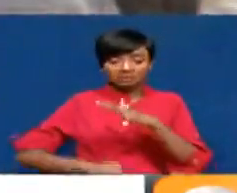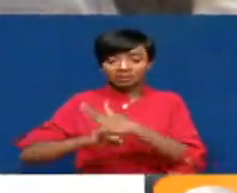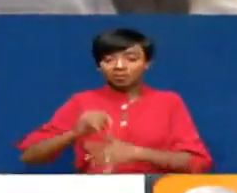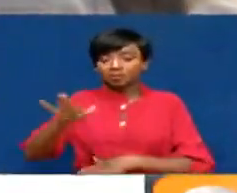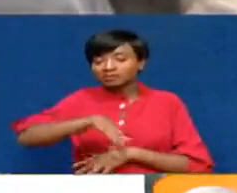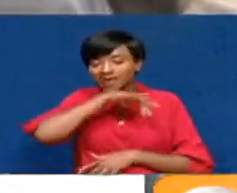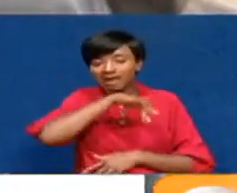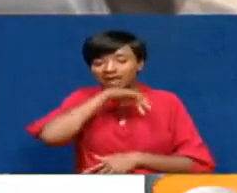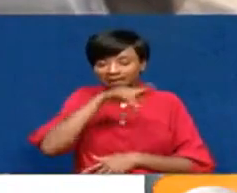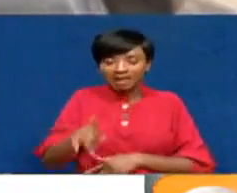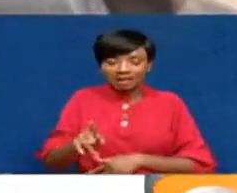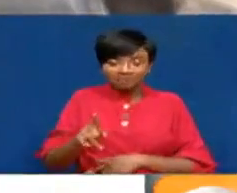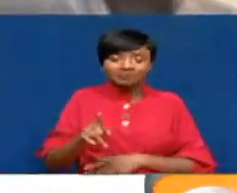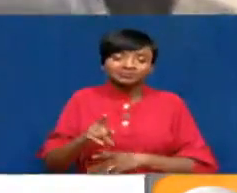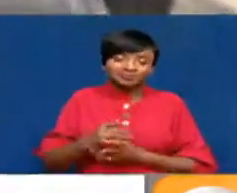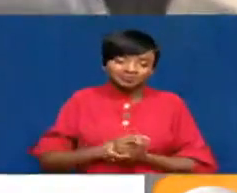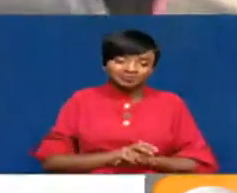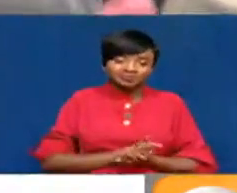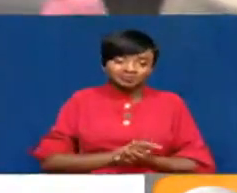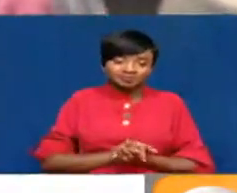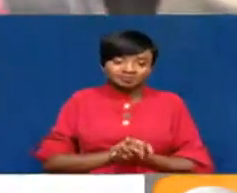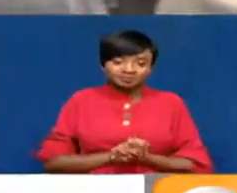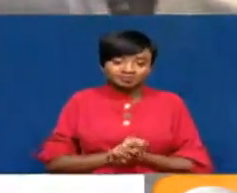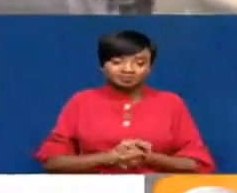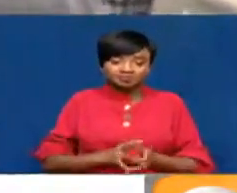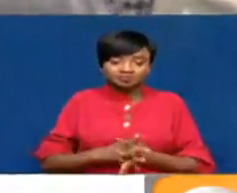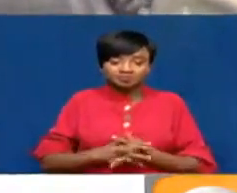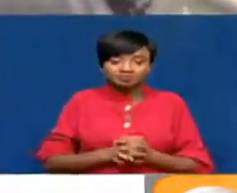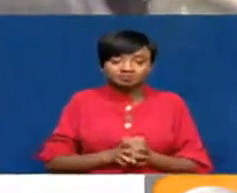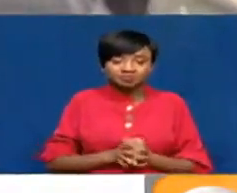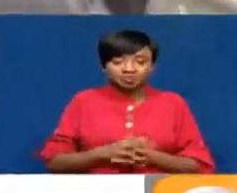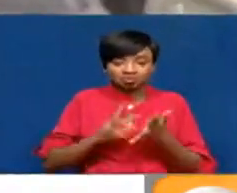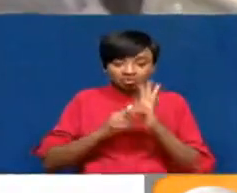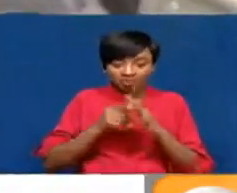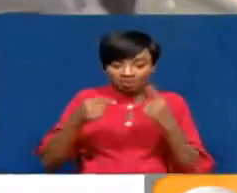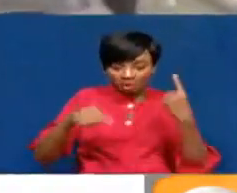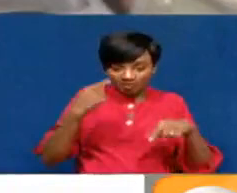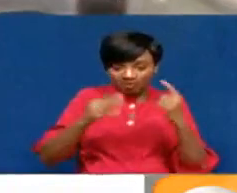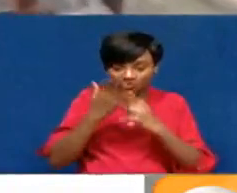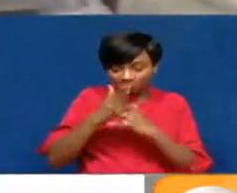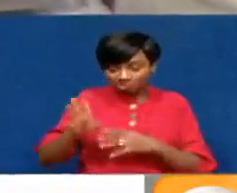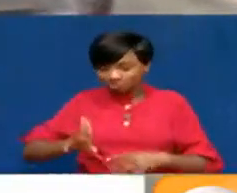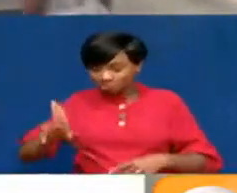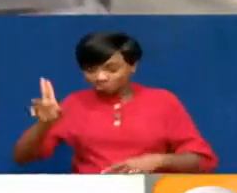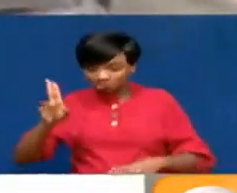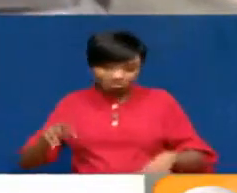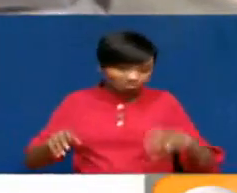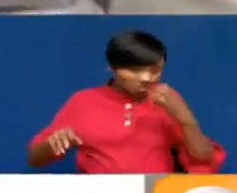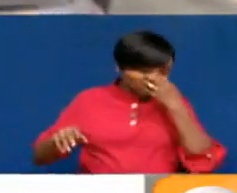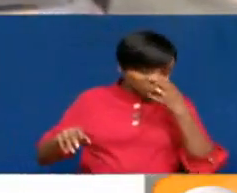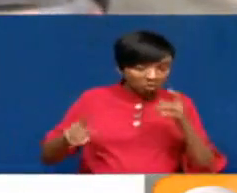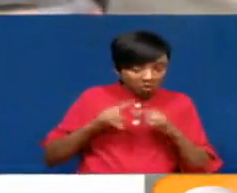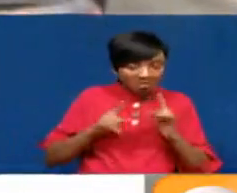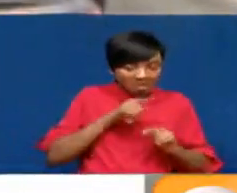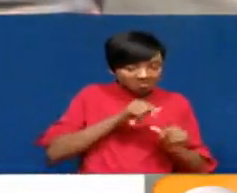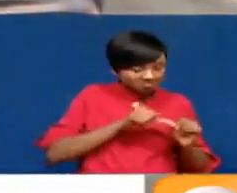Odinga's State House bid having shaped up the August 9th contest as one between the president and his deputy, the DP sustained